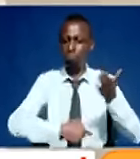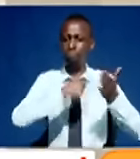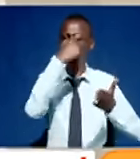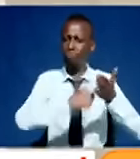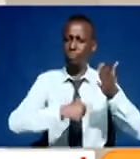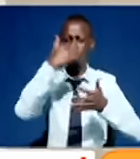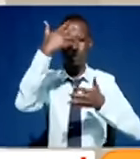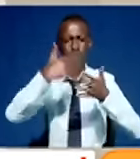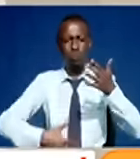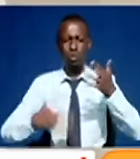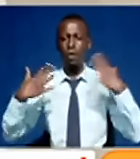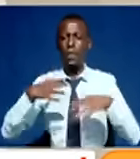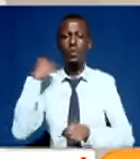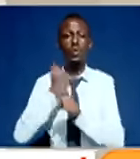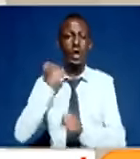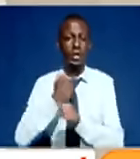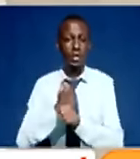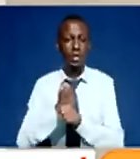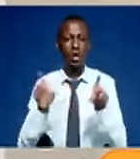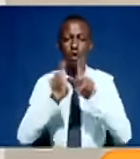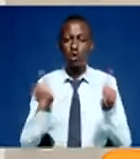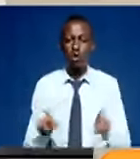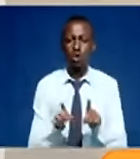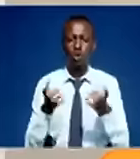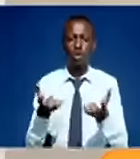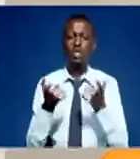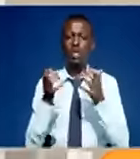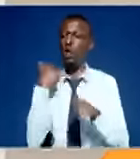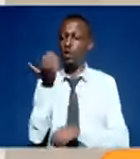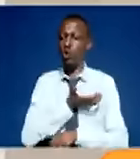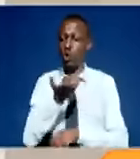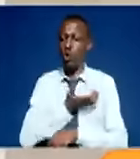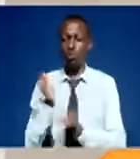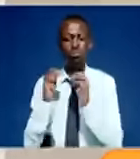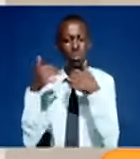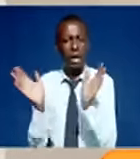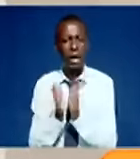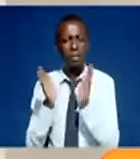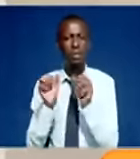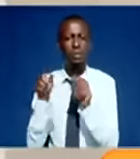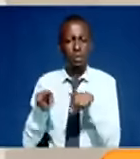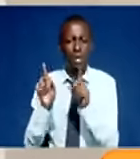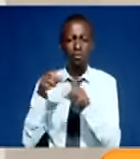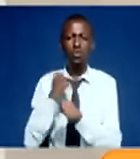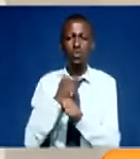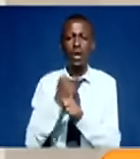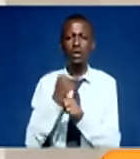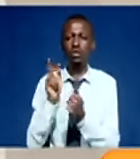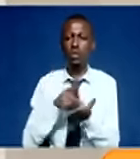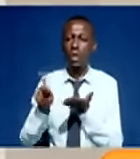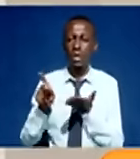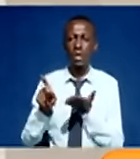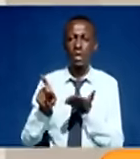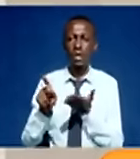being levied from the employees, and that are required for the employers to contribute the way where we are, so that we don't end up